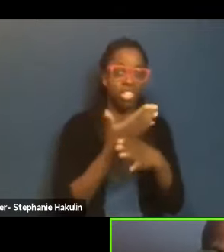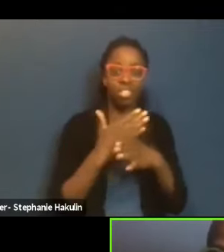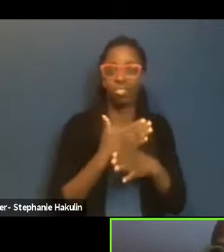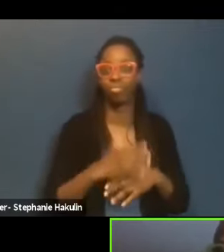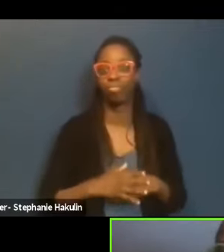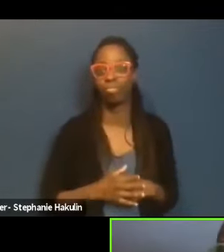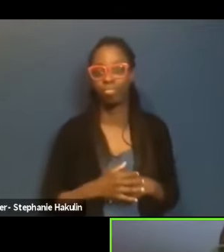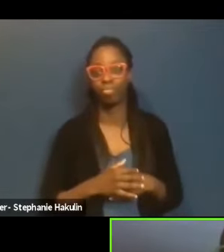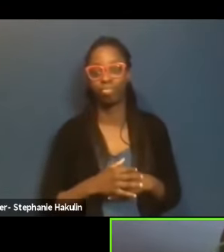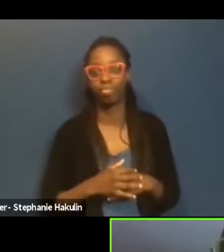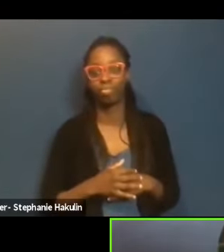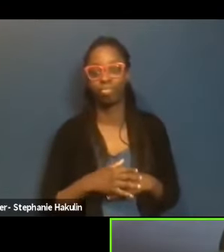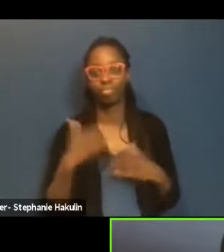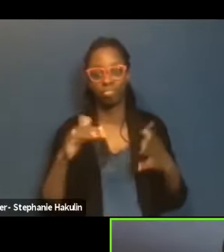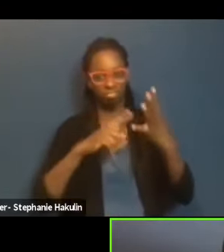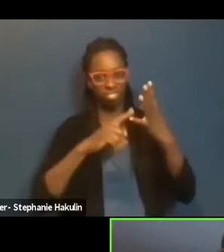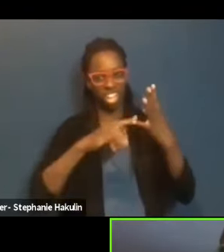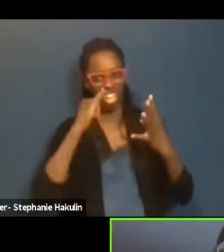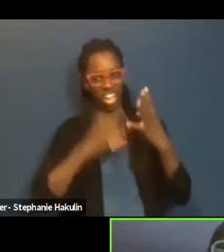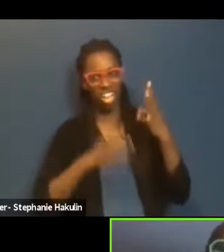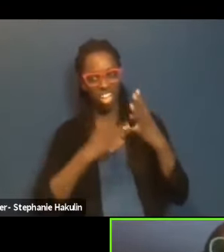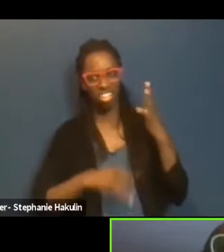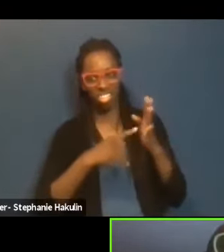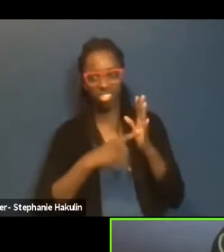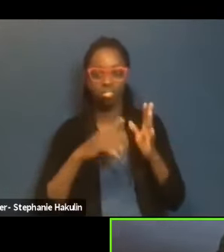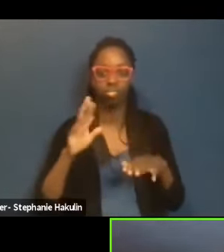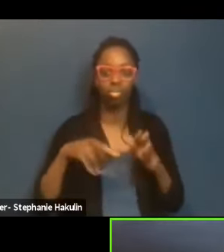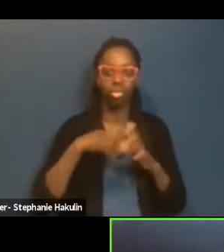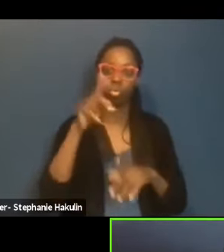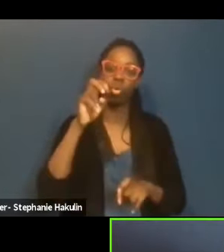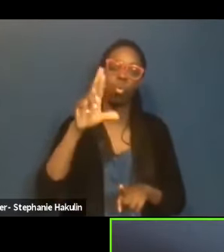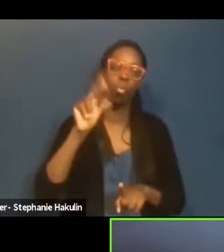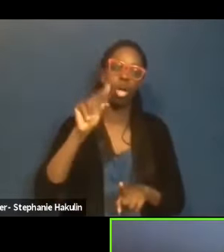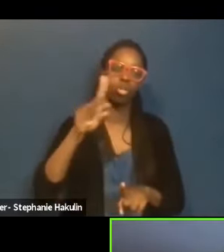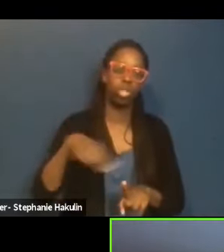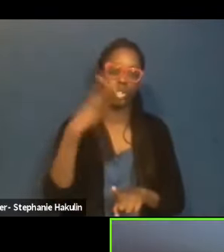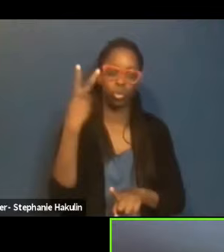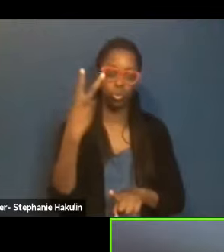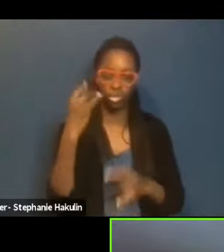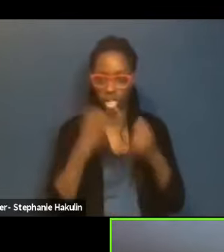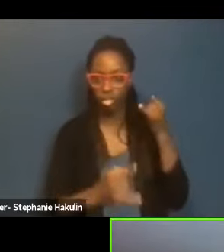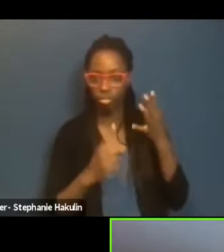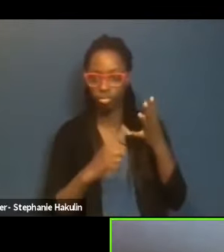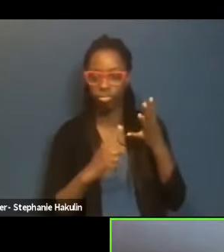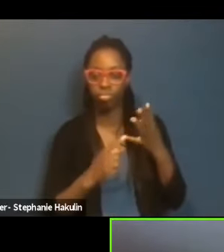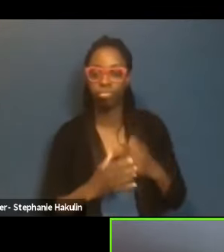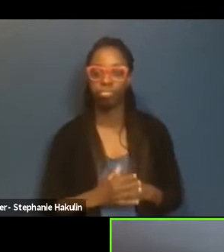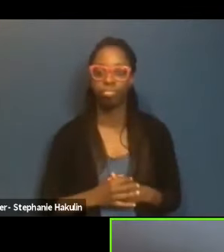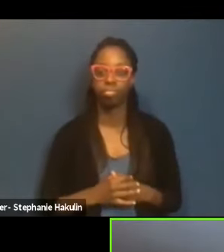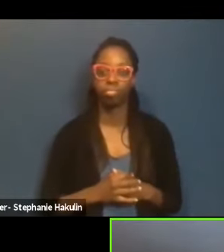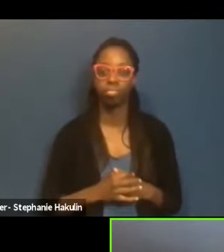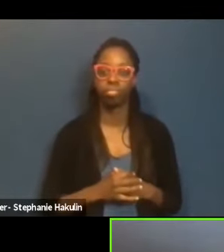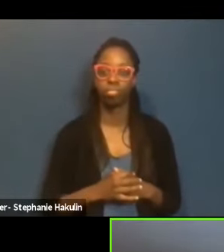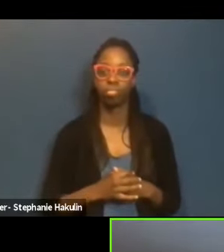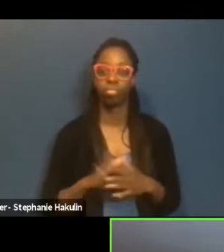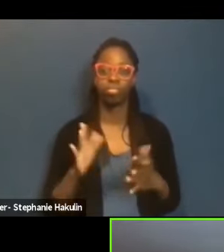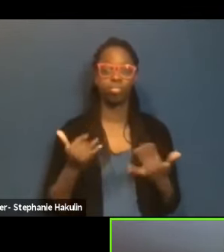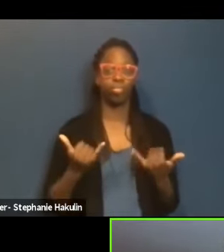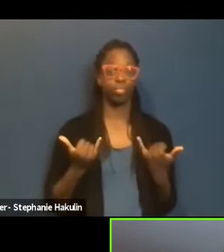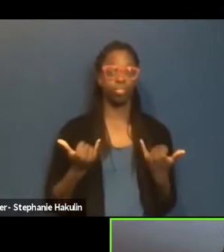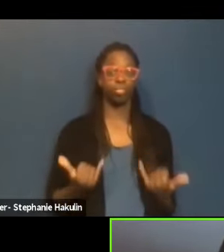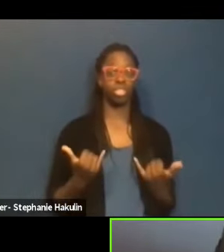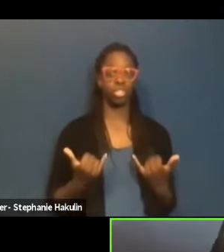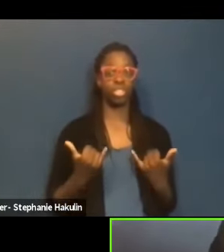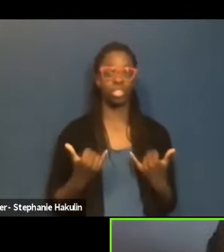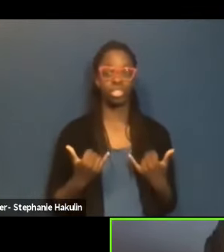2. Bringing up now the artists from the city that started the slam off. Y'all, please give it